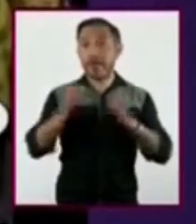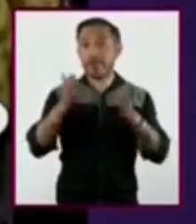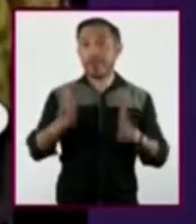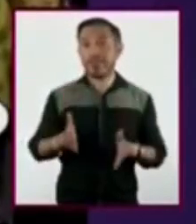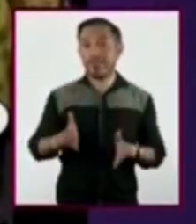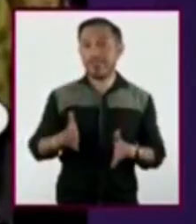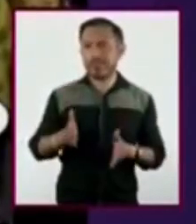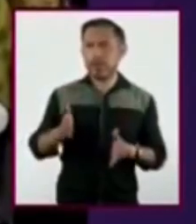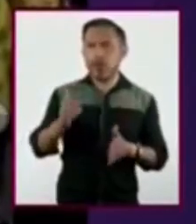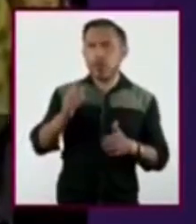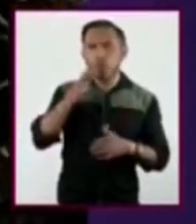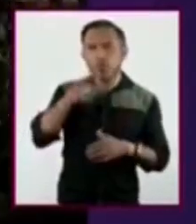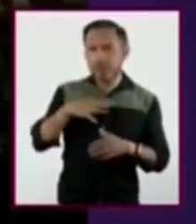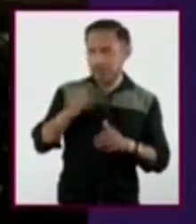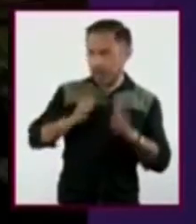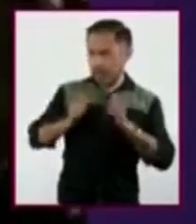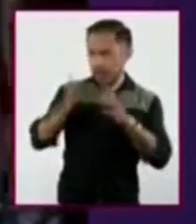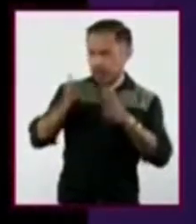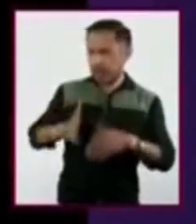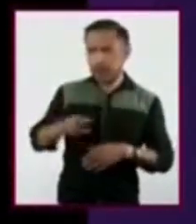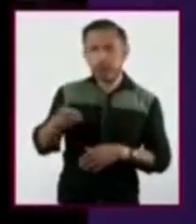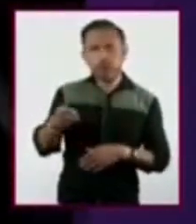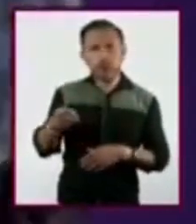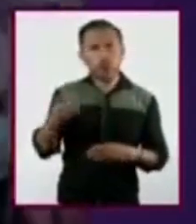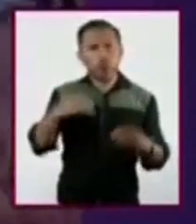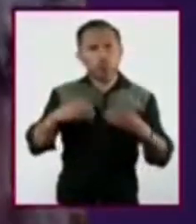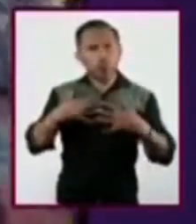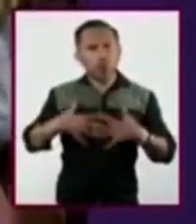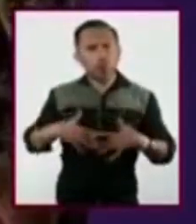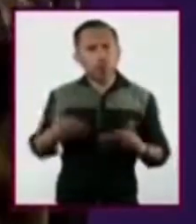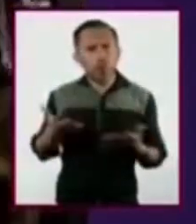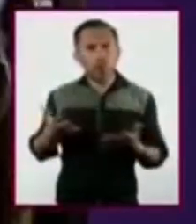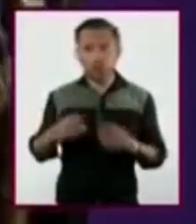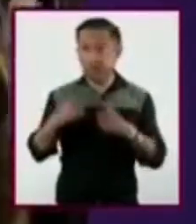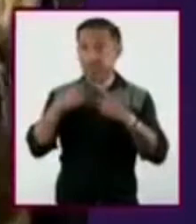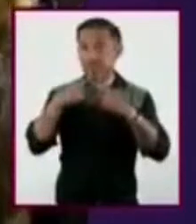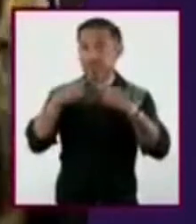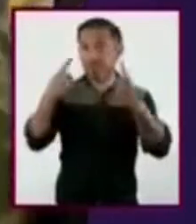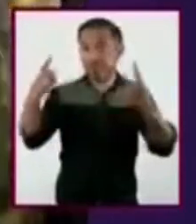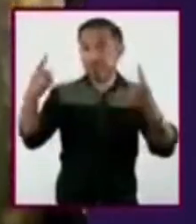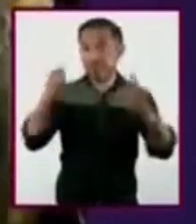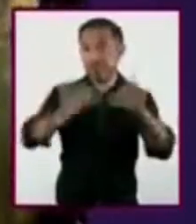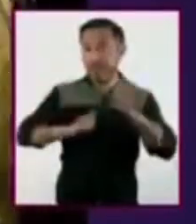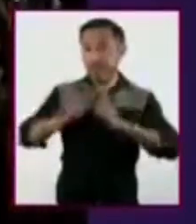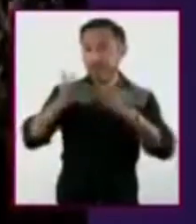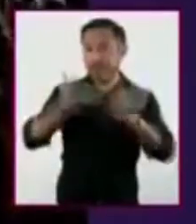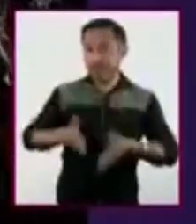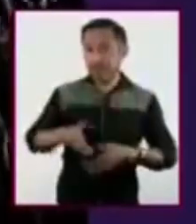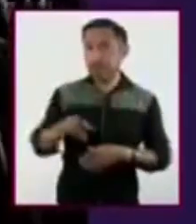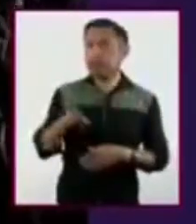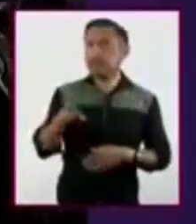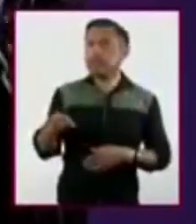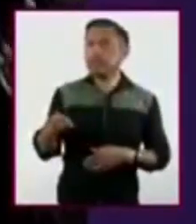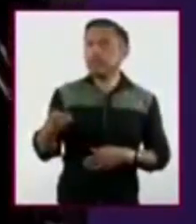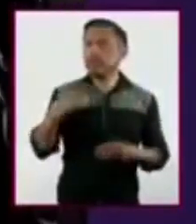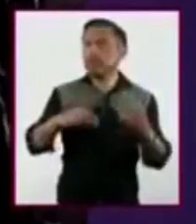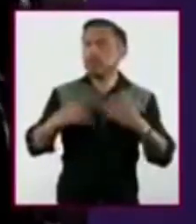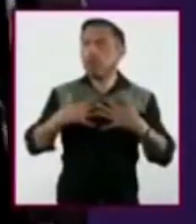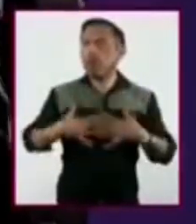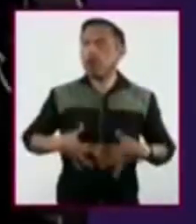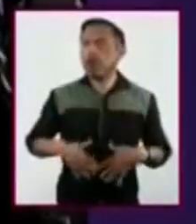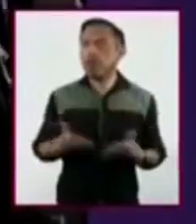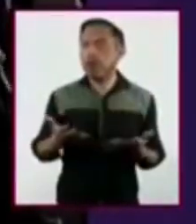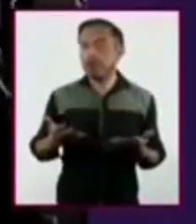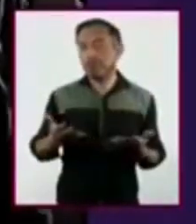she wearing? The actress. The famous actress. She is wearing a